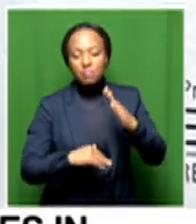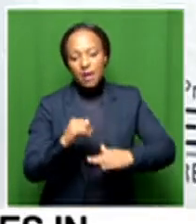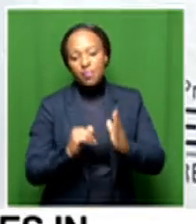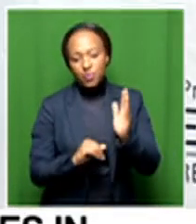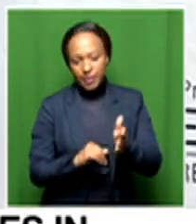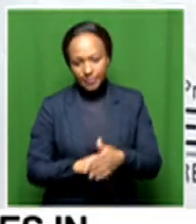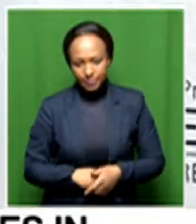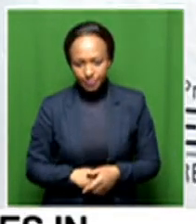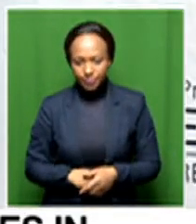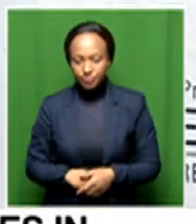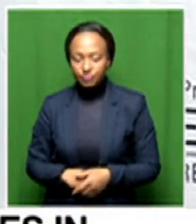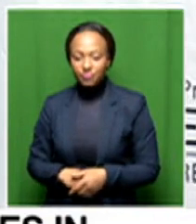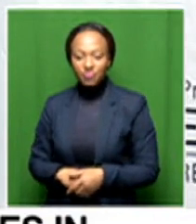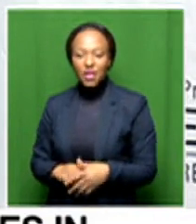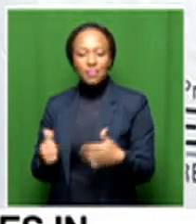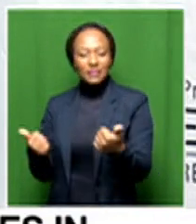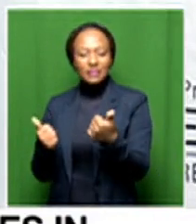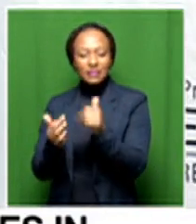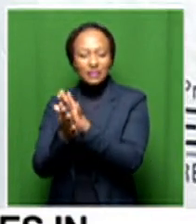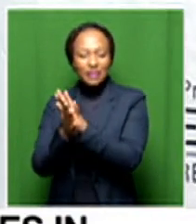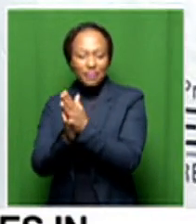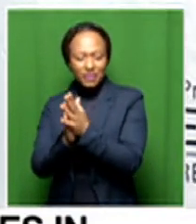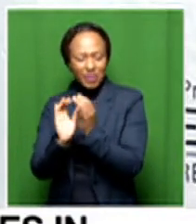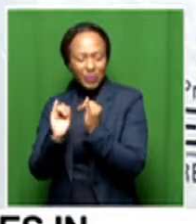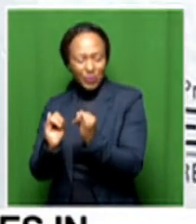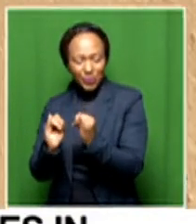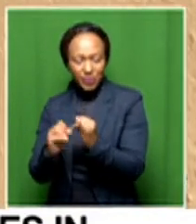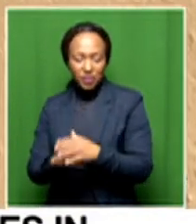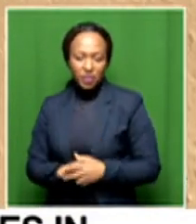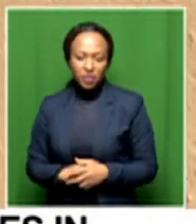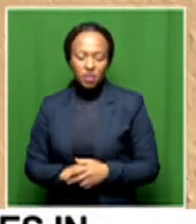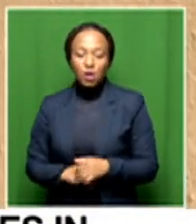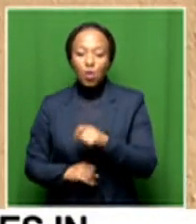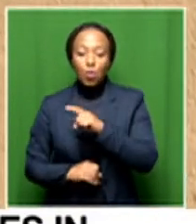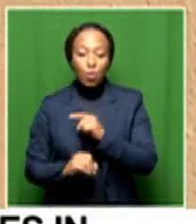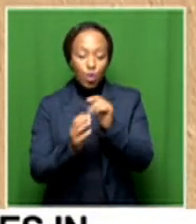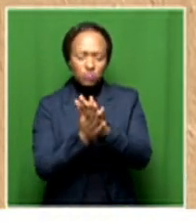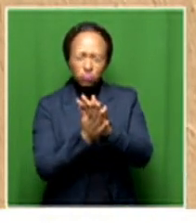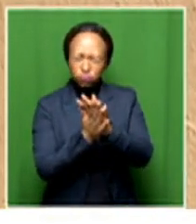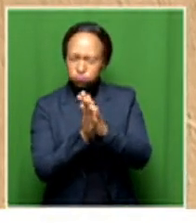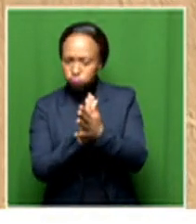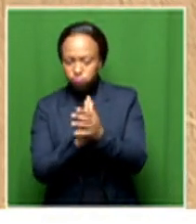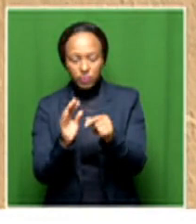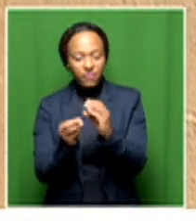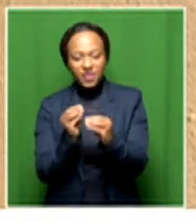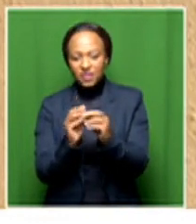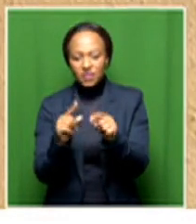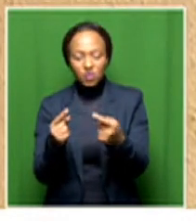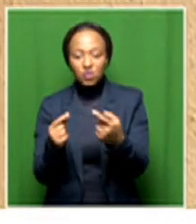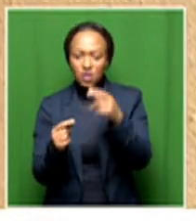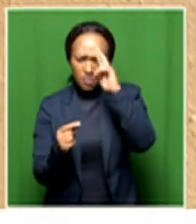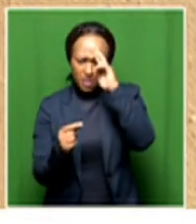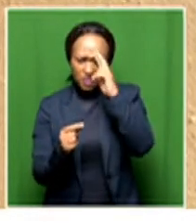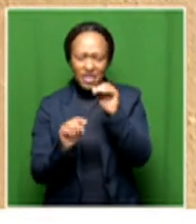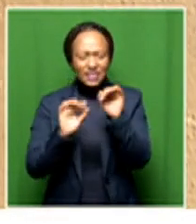consequences. But the damage already wrought is of concern. Most of the damage caused is irremediable. Imagine tens of thousands